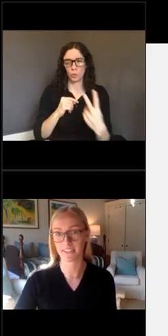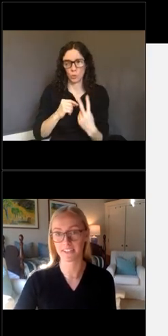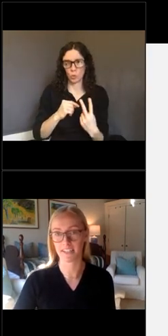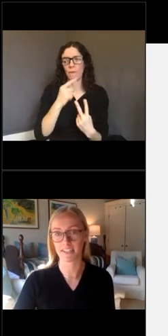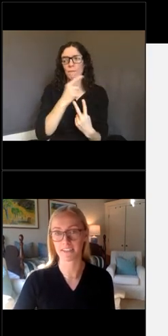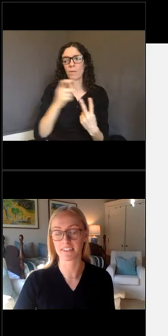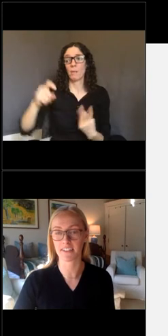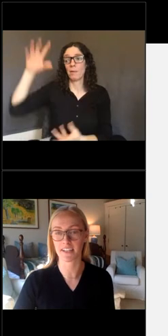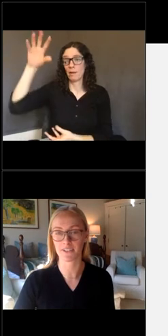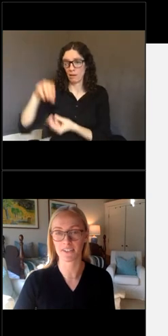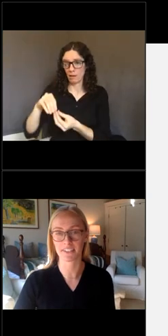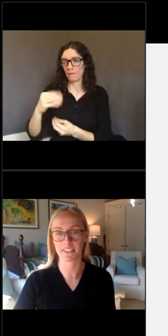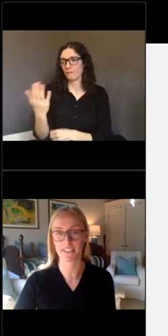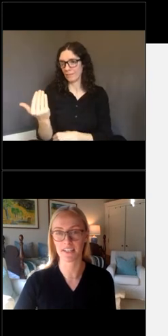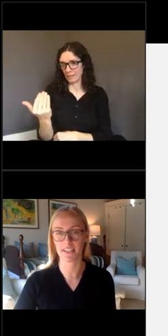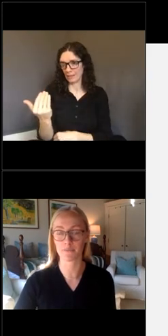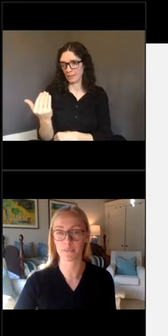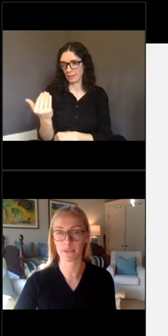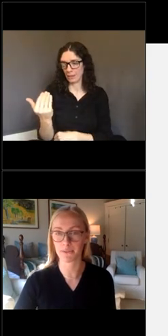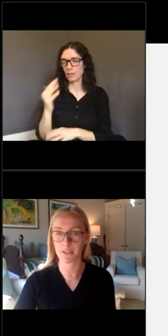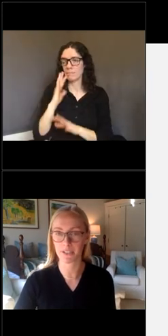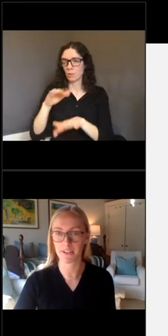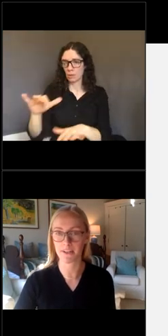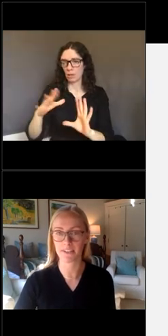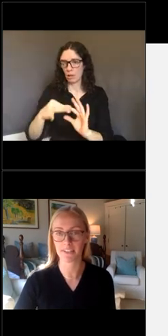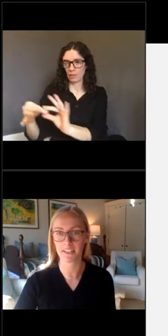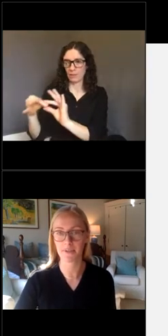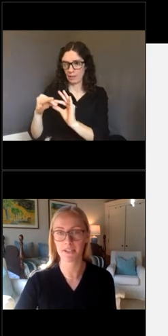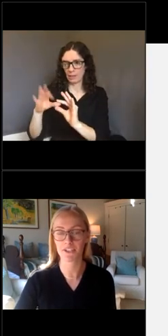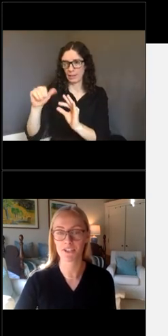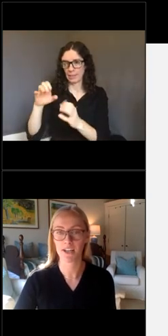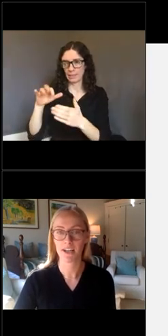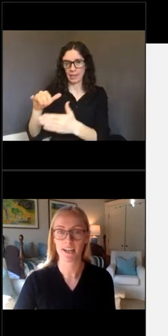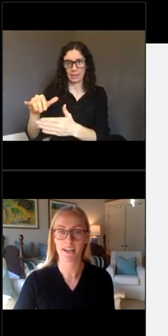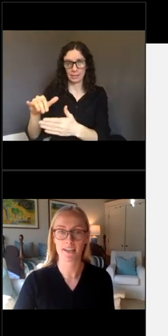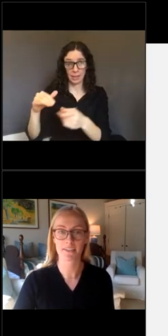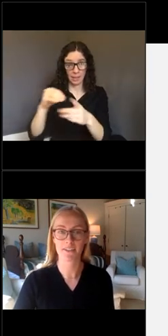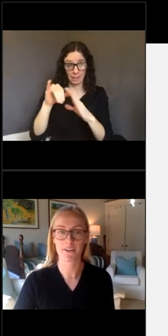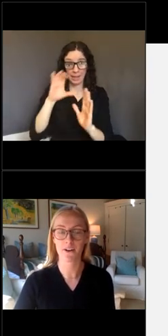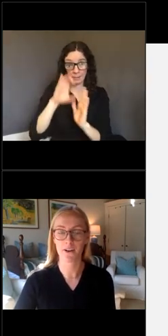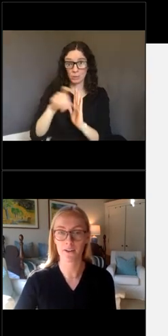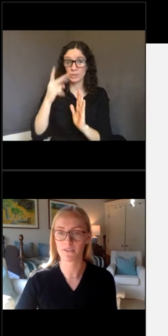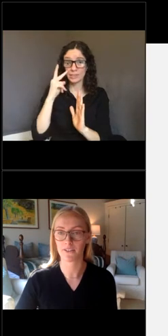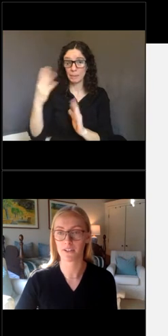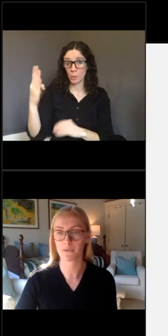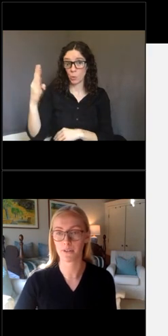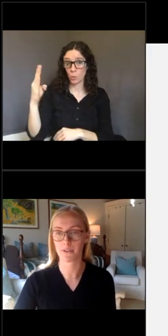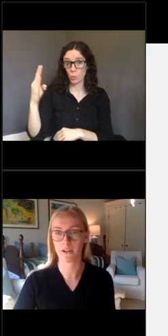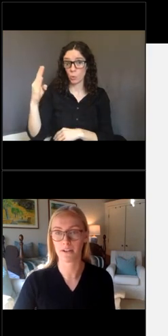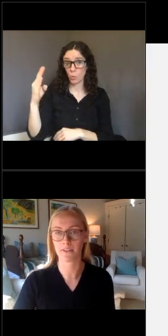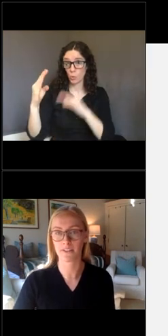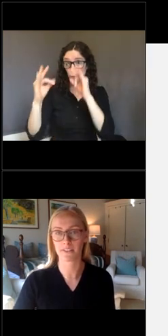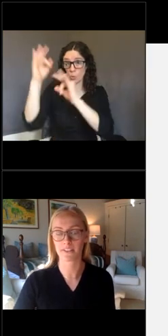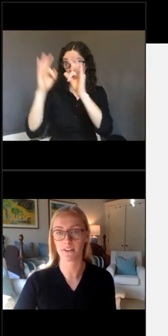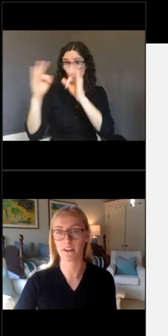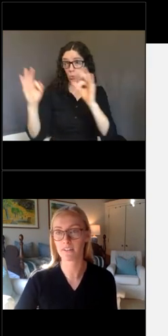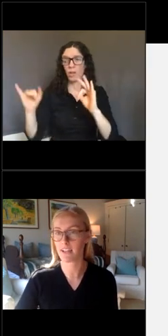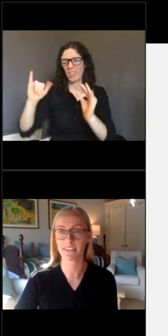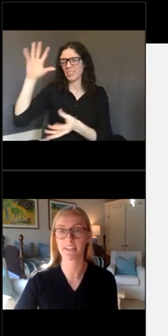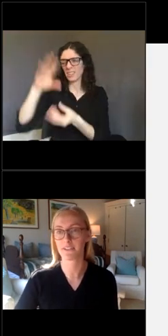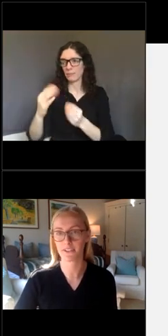connectivity case studies that you can see in blue here in this image. And they're all available on